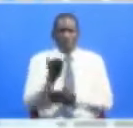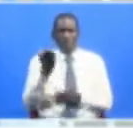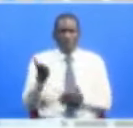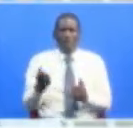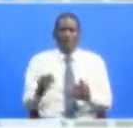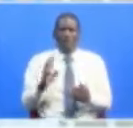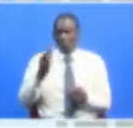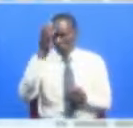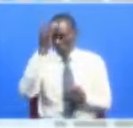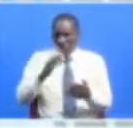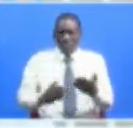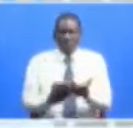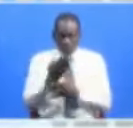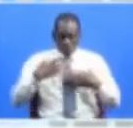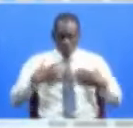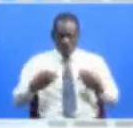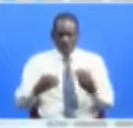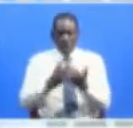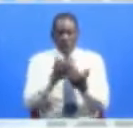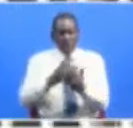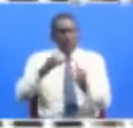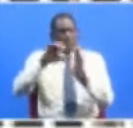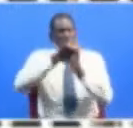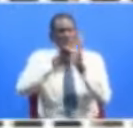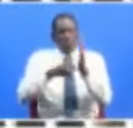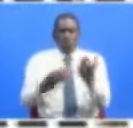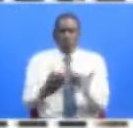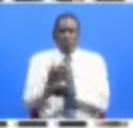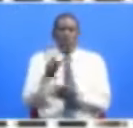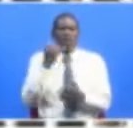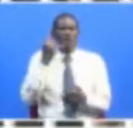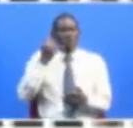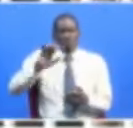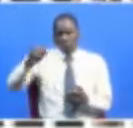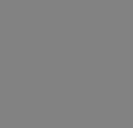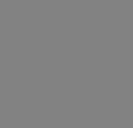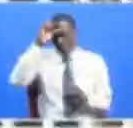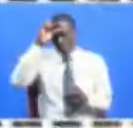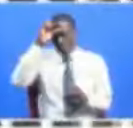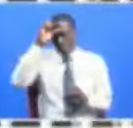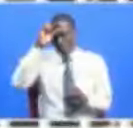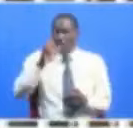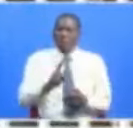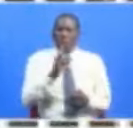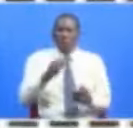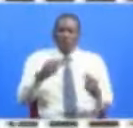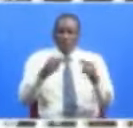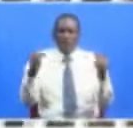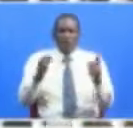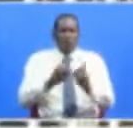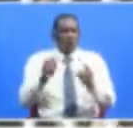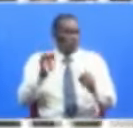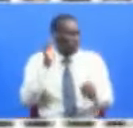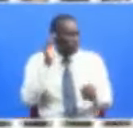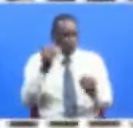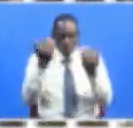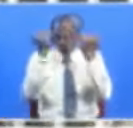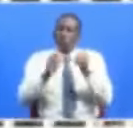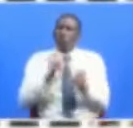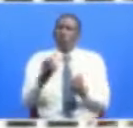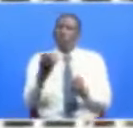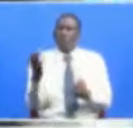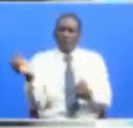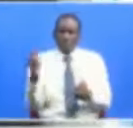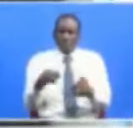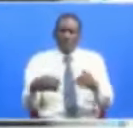rights, because the right to health care is a constitutional right. The Nakuru County government has been warned against contempt of court barely